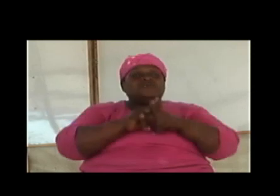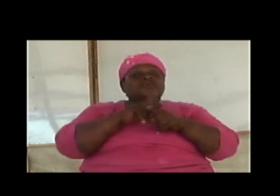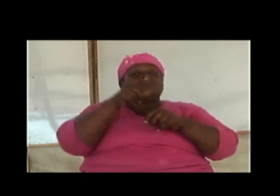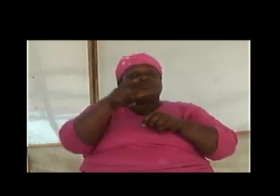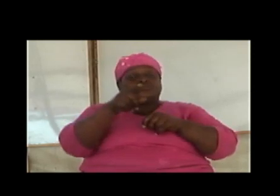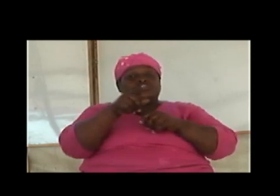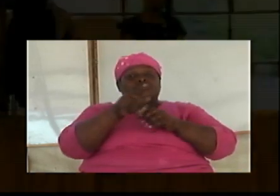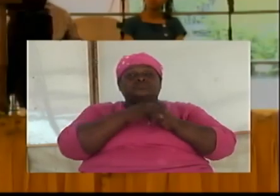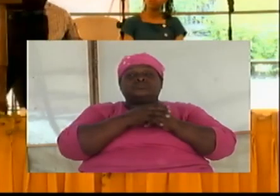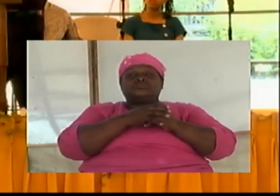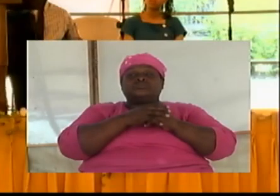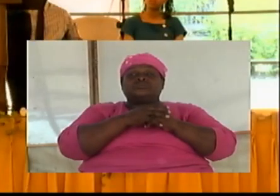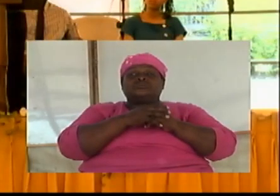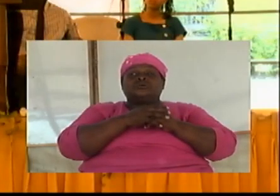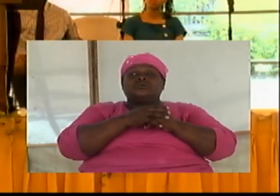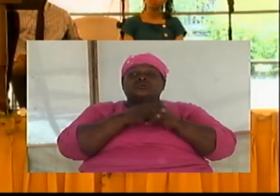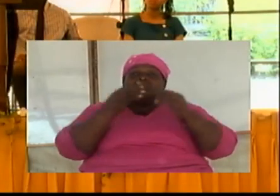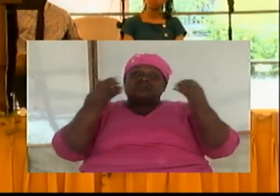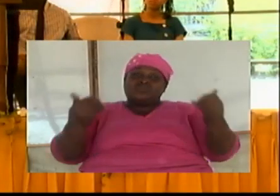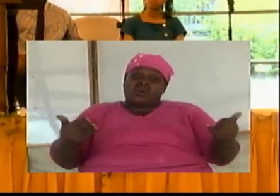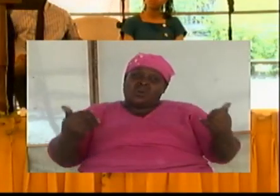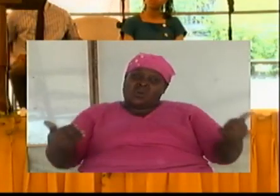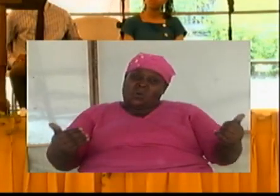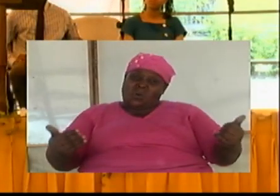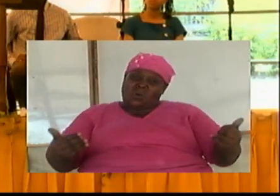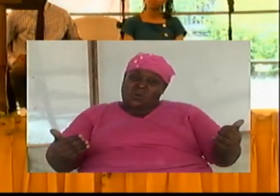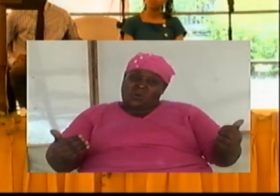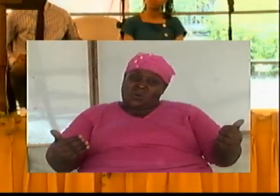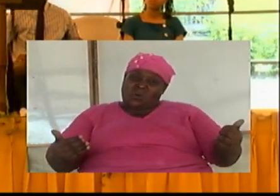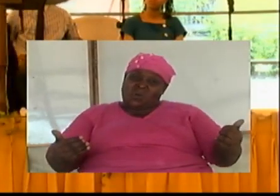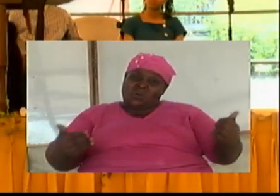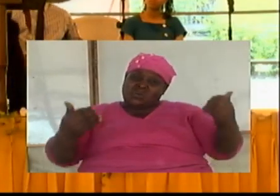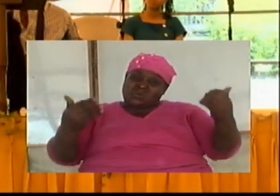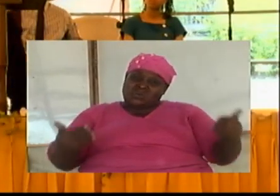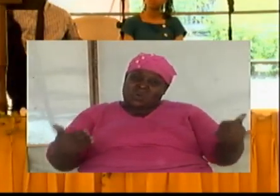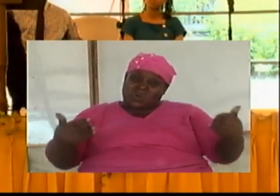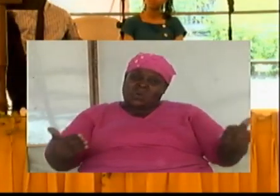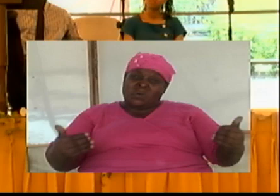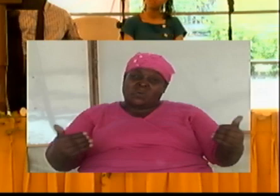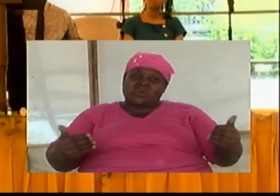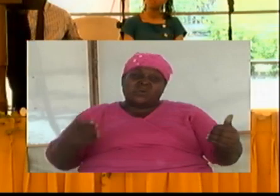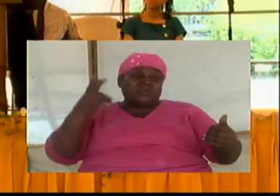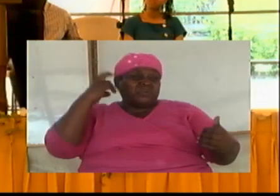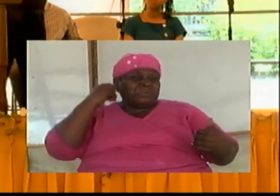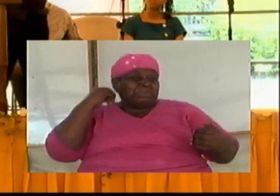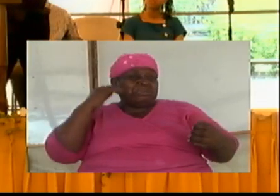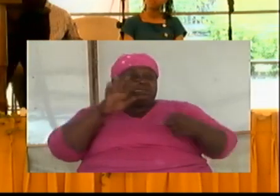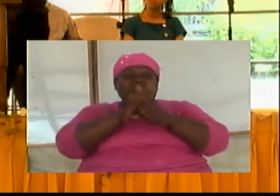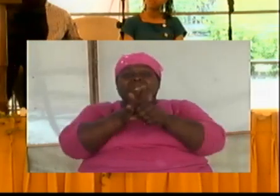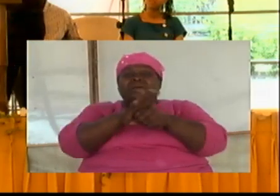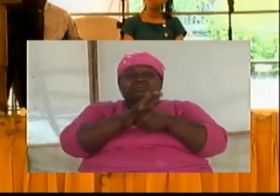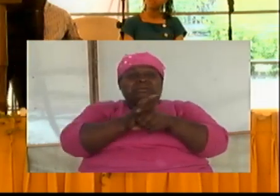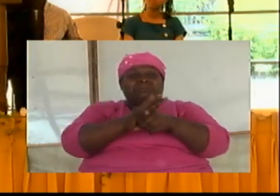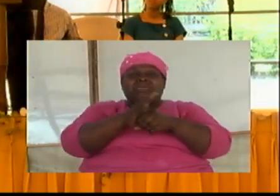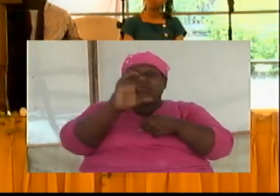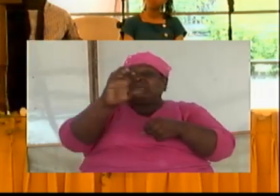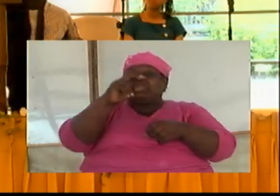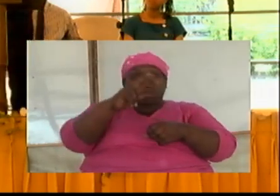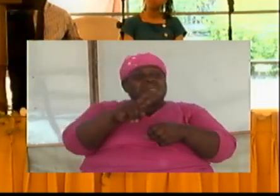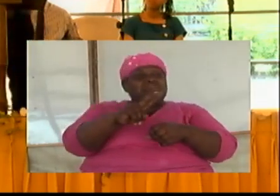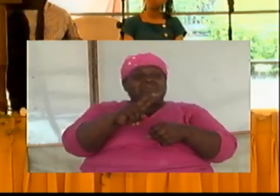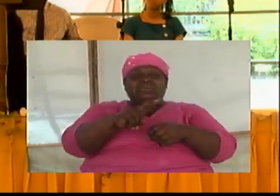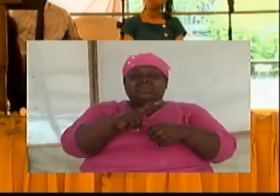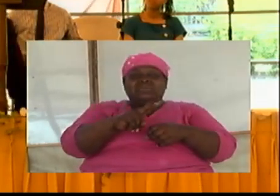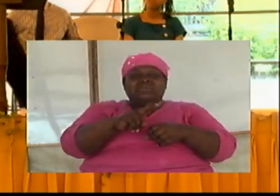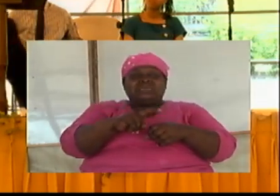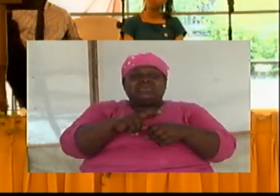are hearing now that the pandemic is affecting one race more than others. Praise the Lord Jesus. Amen. They are saying African Americans